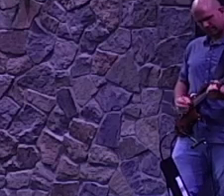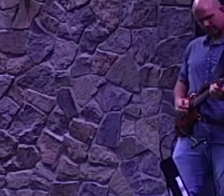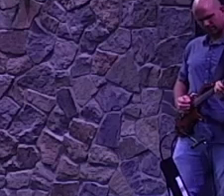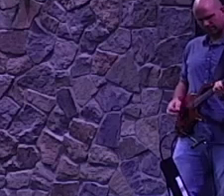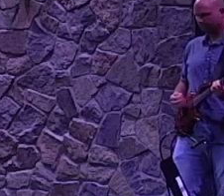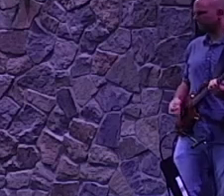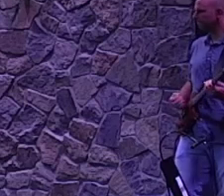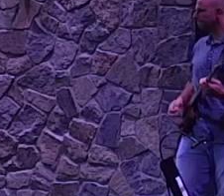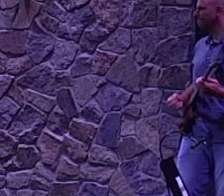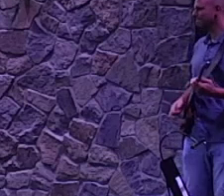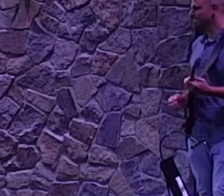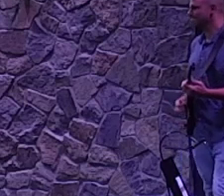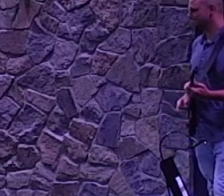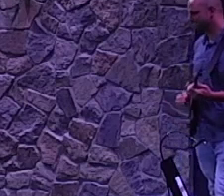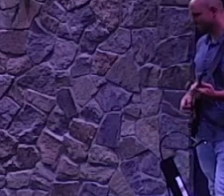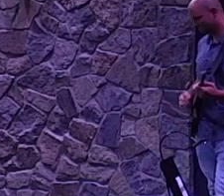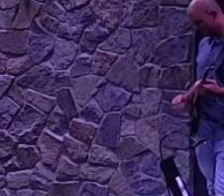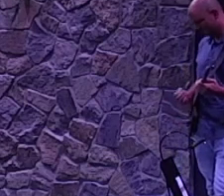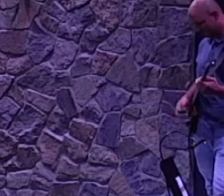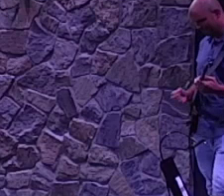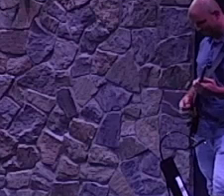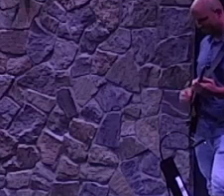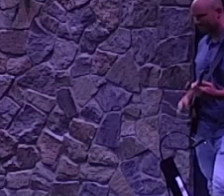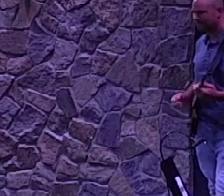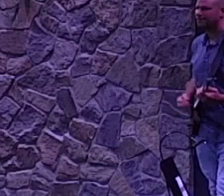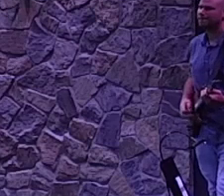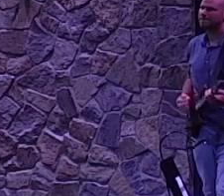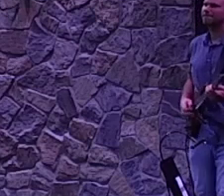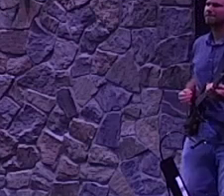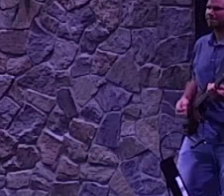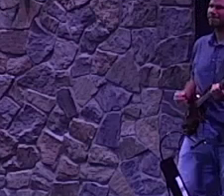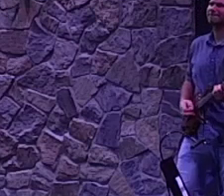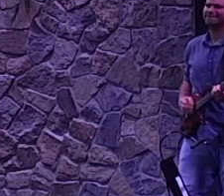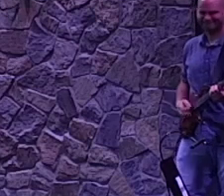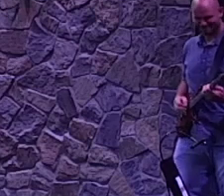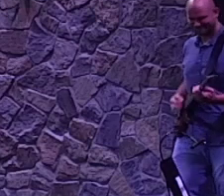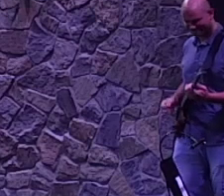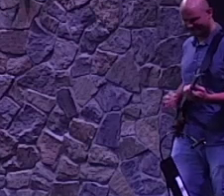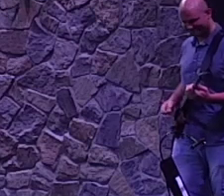But when Jesus rose with our freedom in